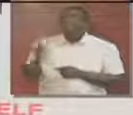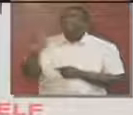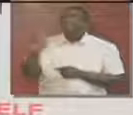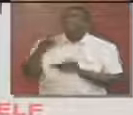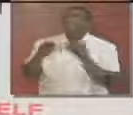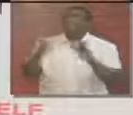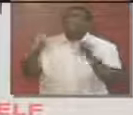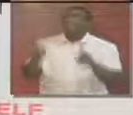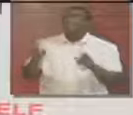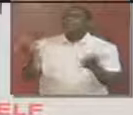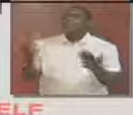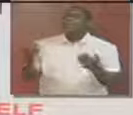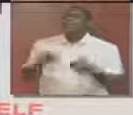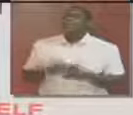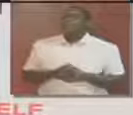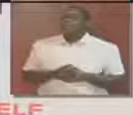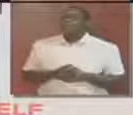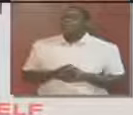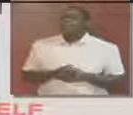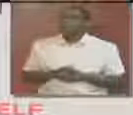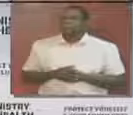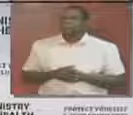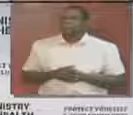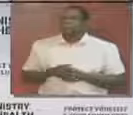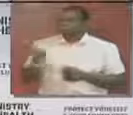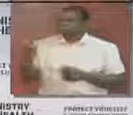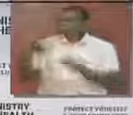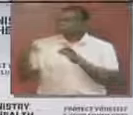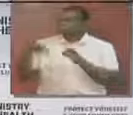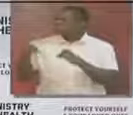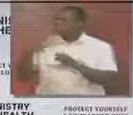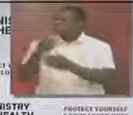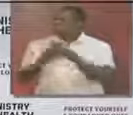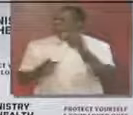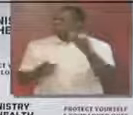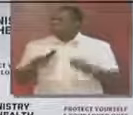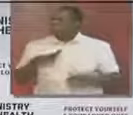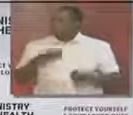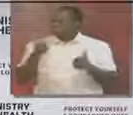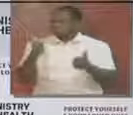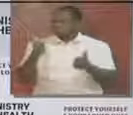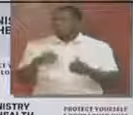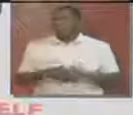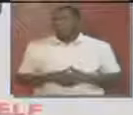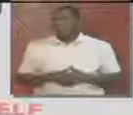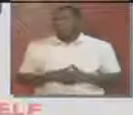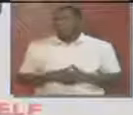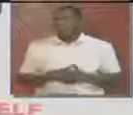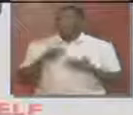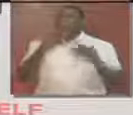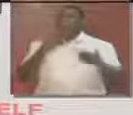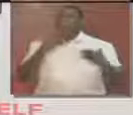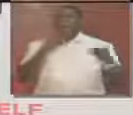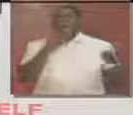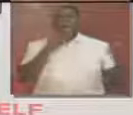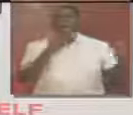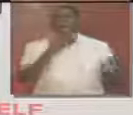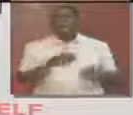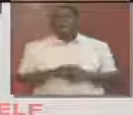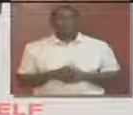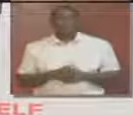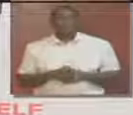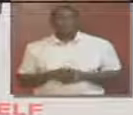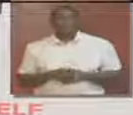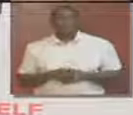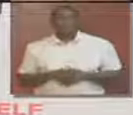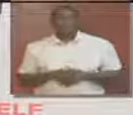your question. Yeah, she covered both parts of the question. Right, I believe so as well. Thank you very much. We